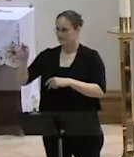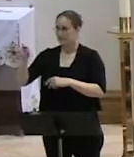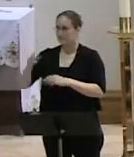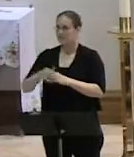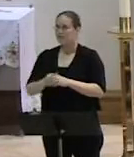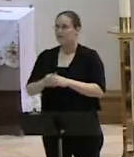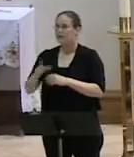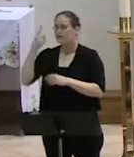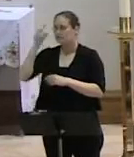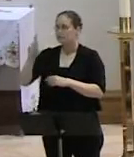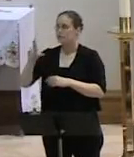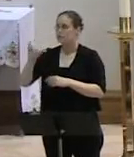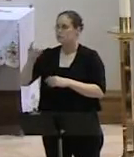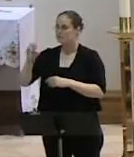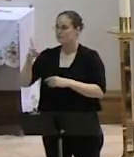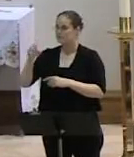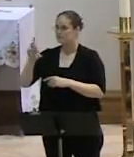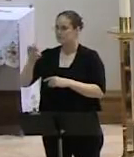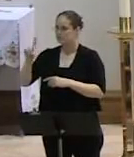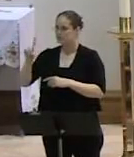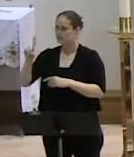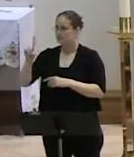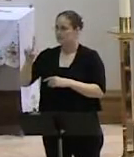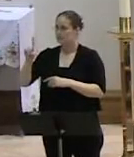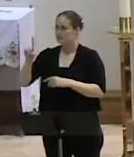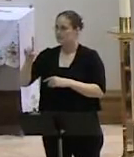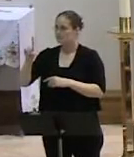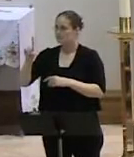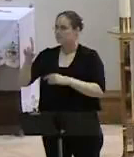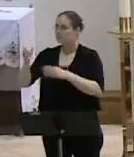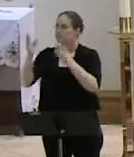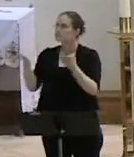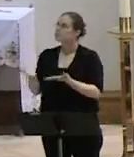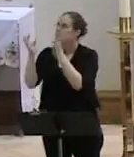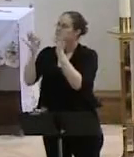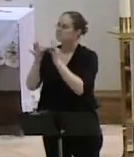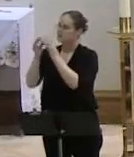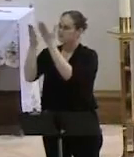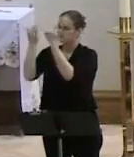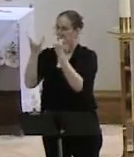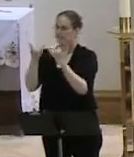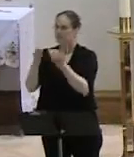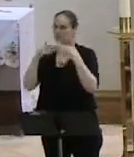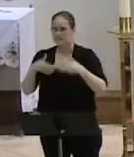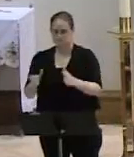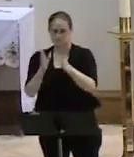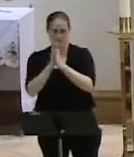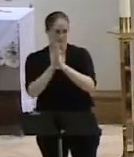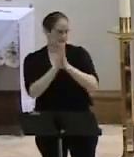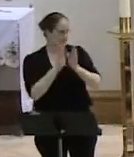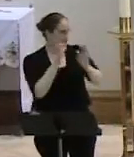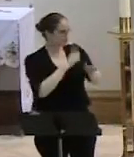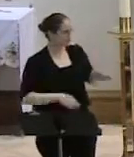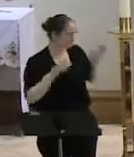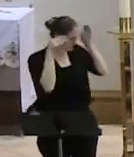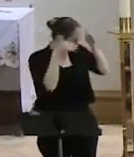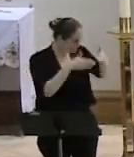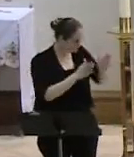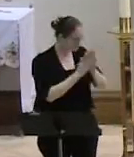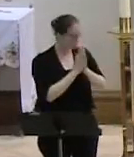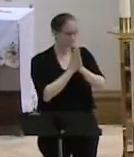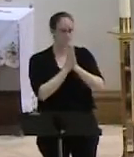for Richard Berg, whom this Holy Mass is being offered, let us pray to the Lord. Lord, hear our